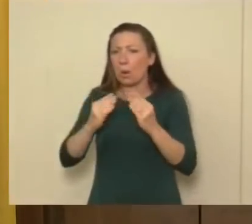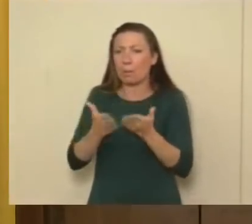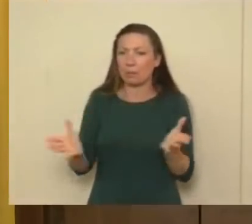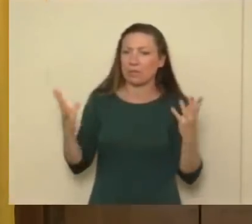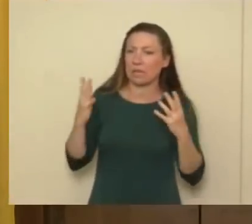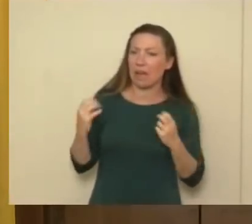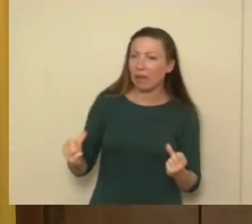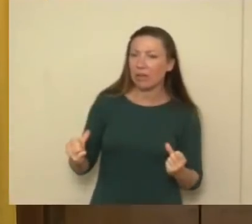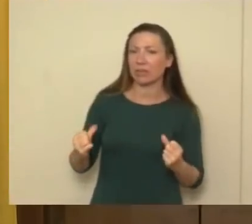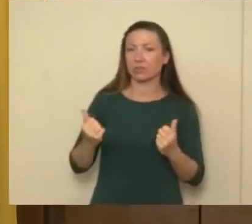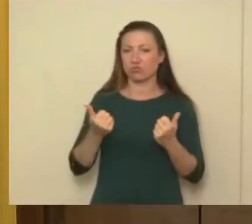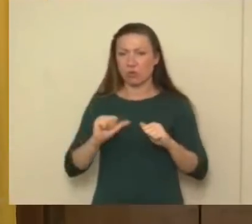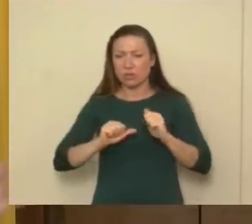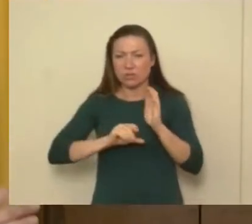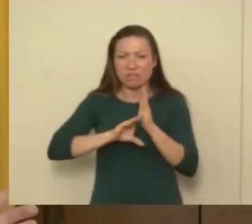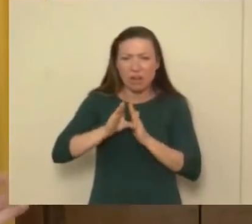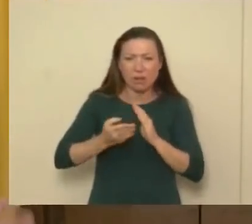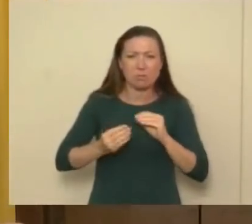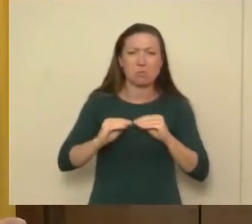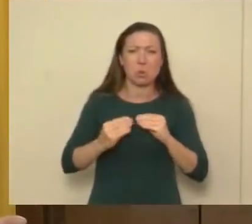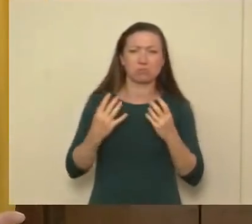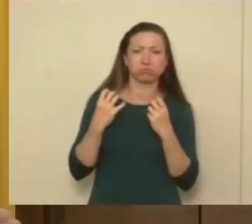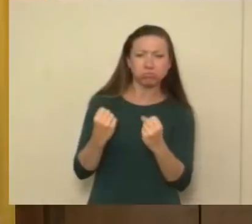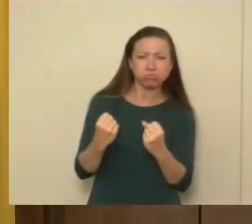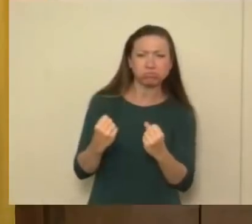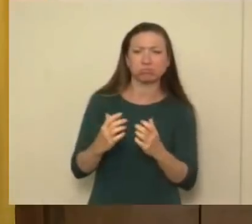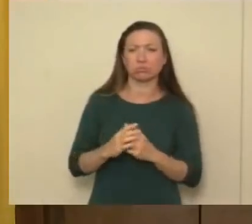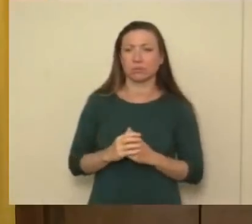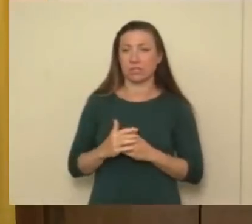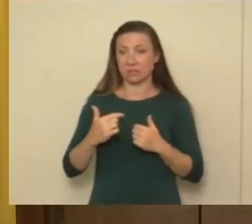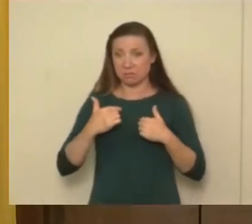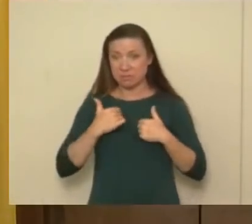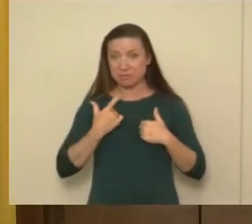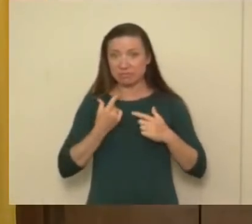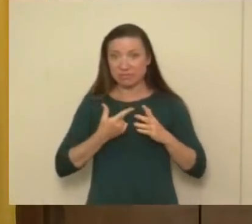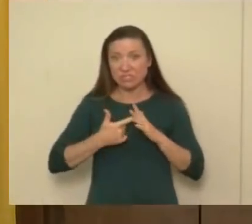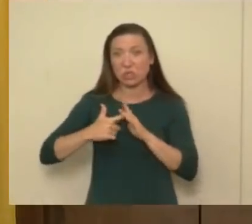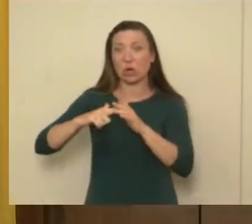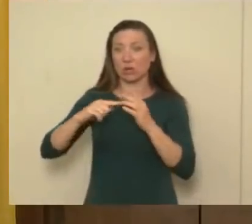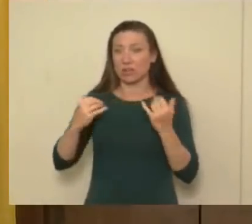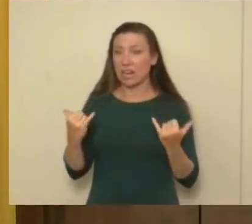of when I was in the department. We built a brand new lab. We've been investing